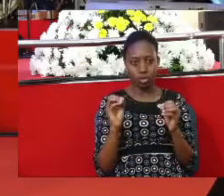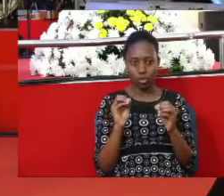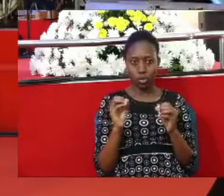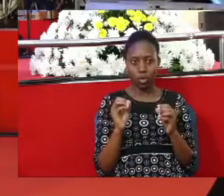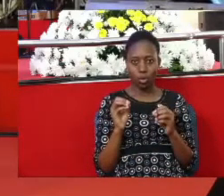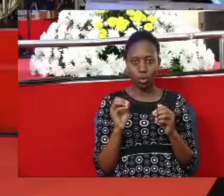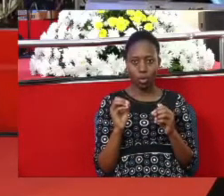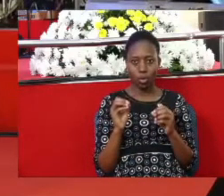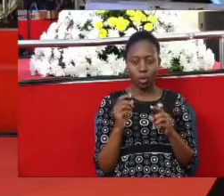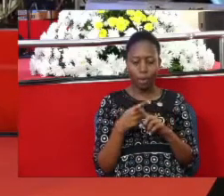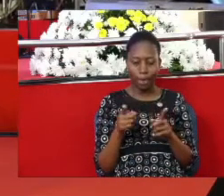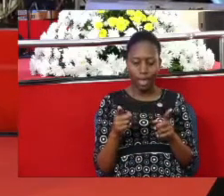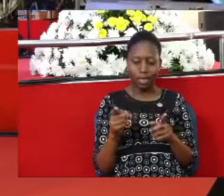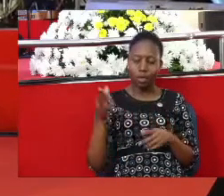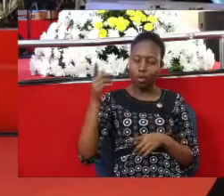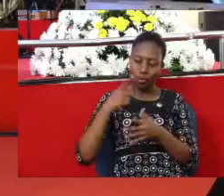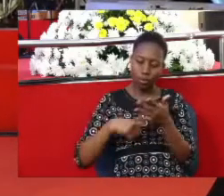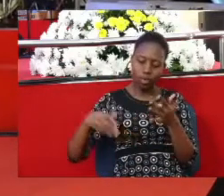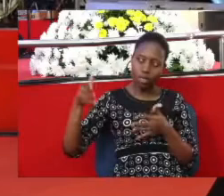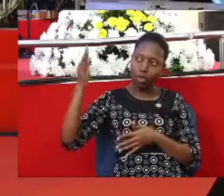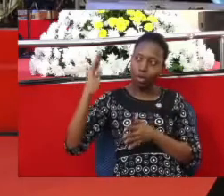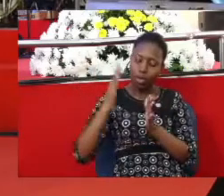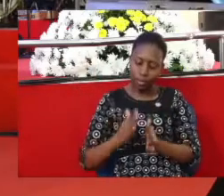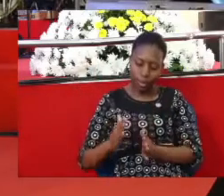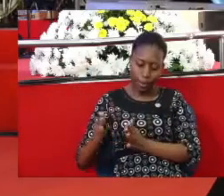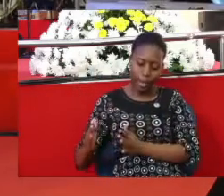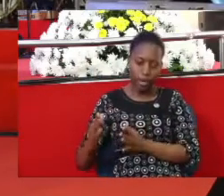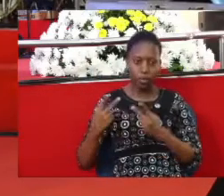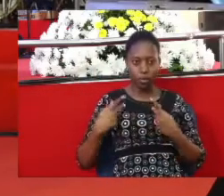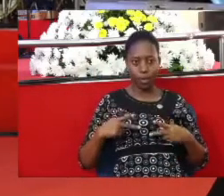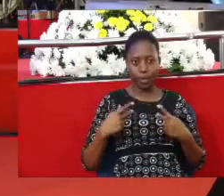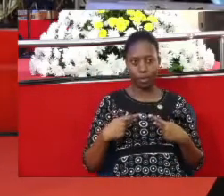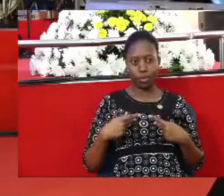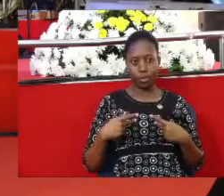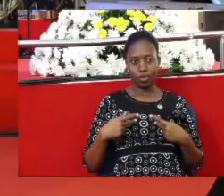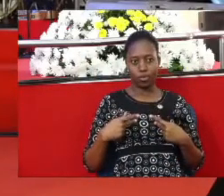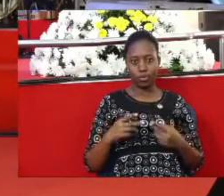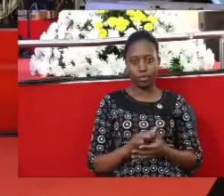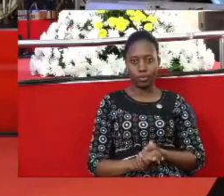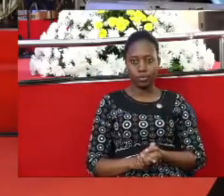who love him. They are there. Blessed be the name of the Lord. They are there.